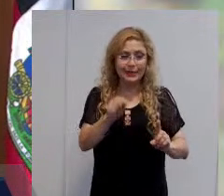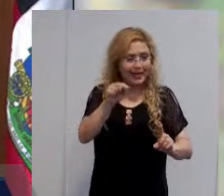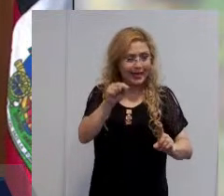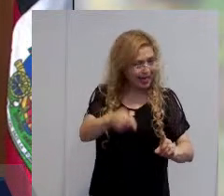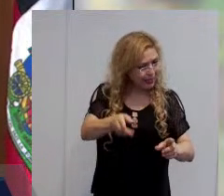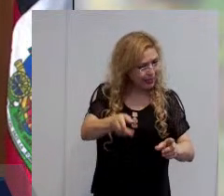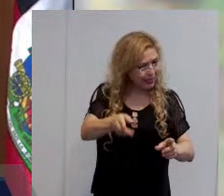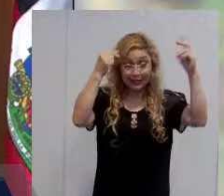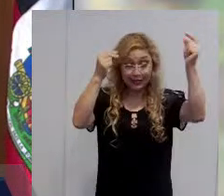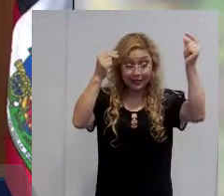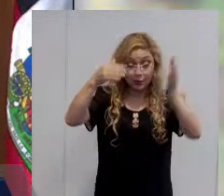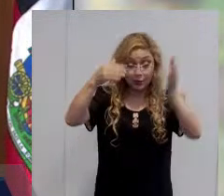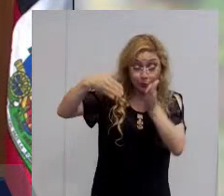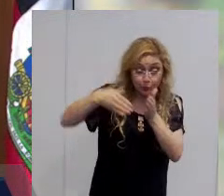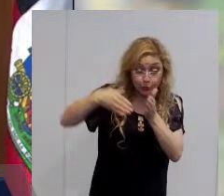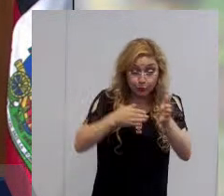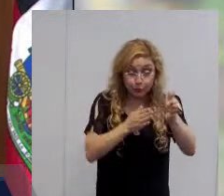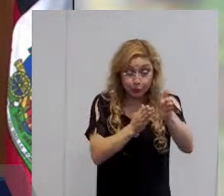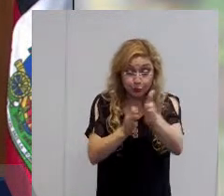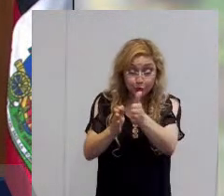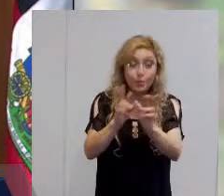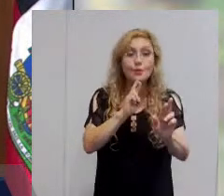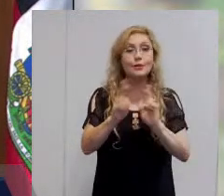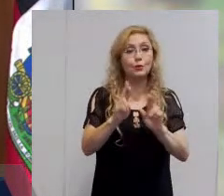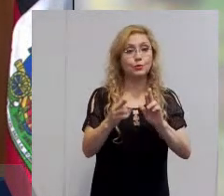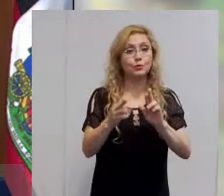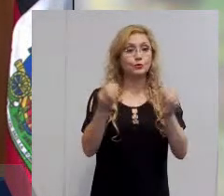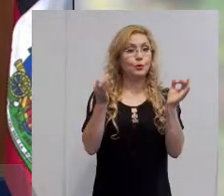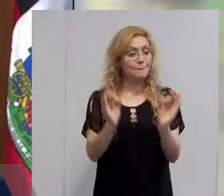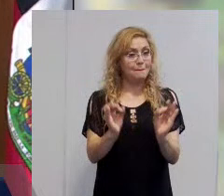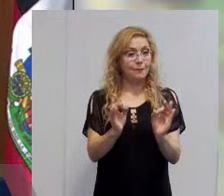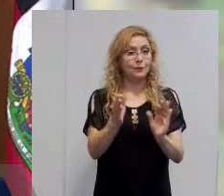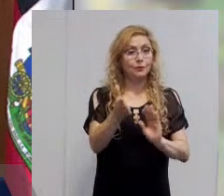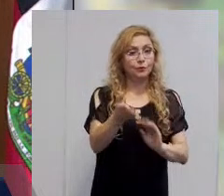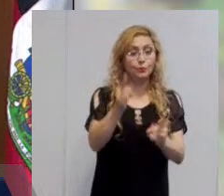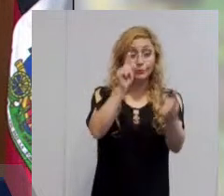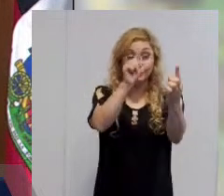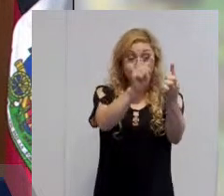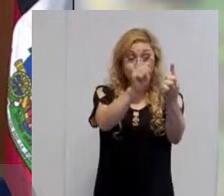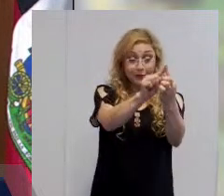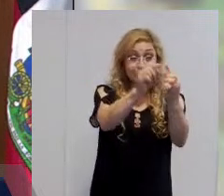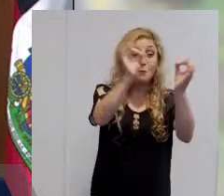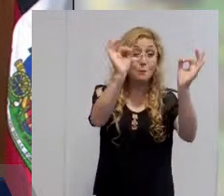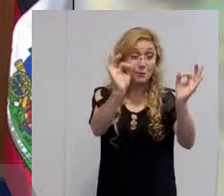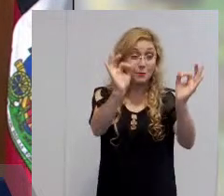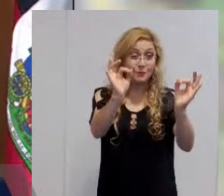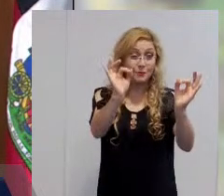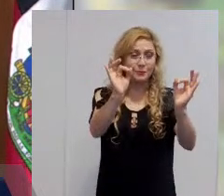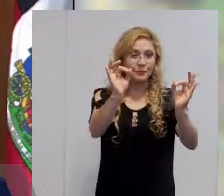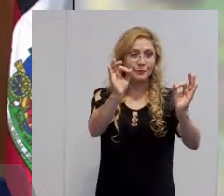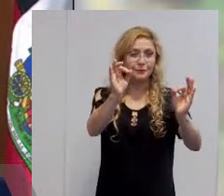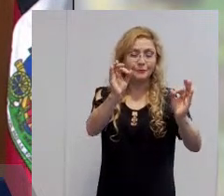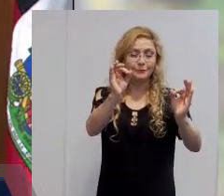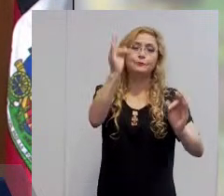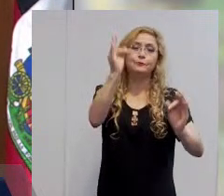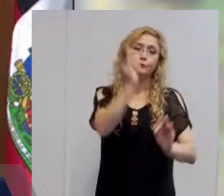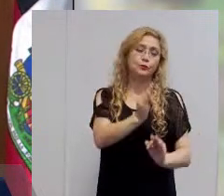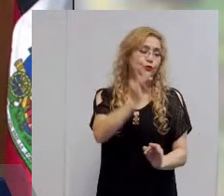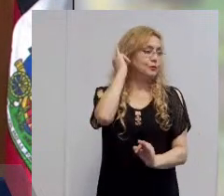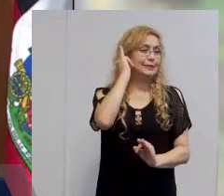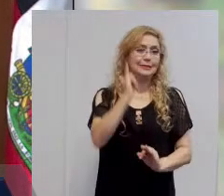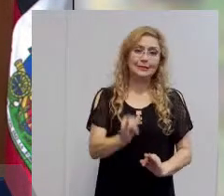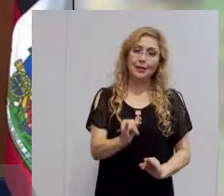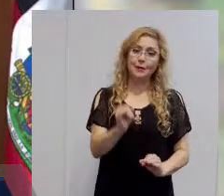restraints and constraints, and one needs to be more creative to make sure that the highest number